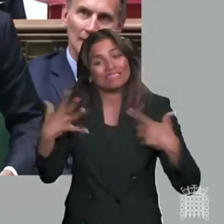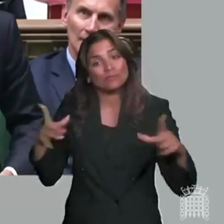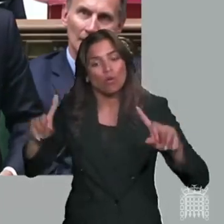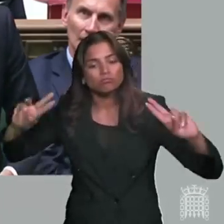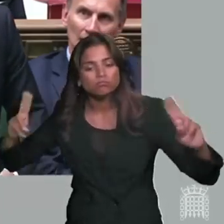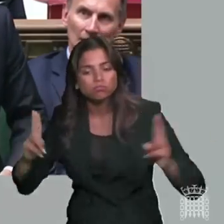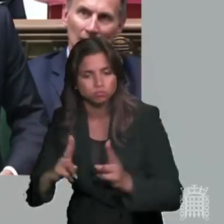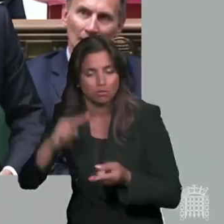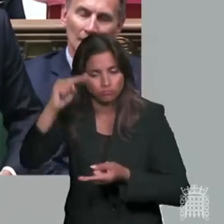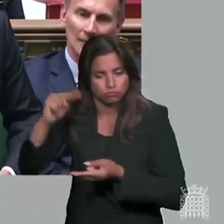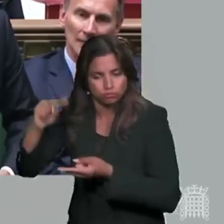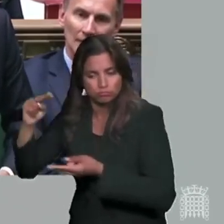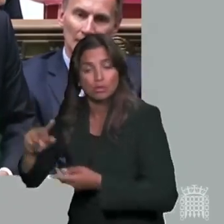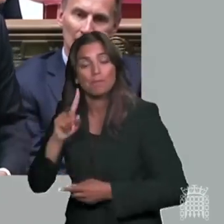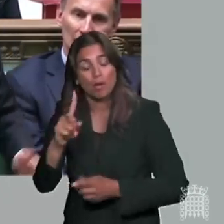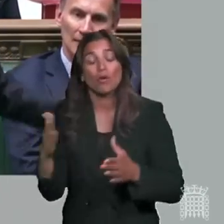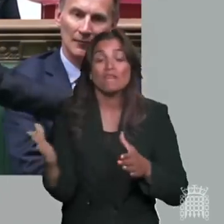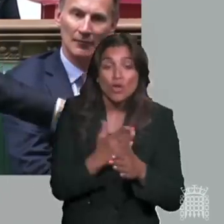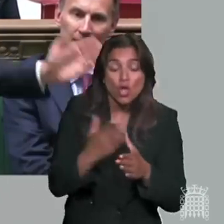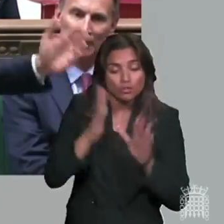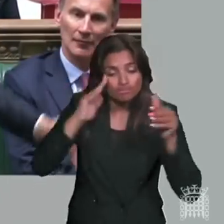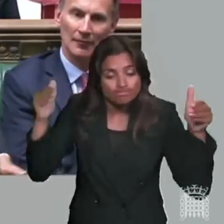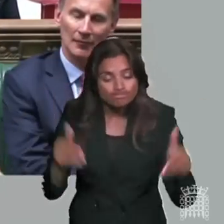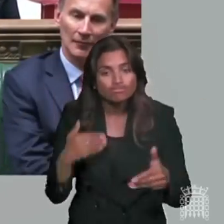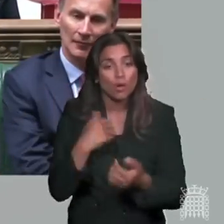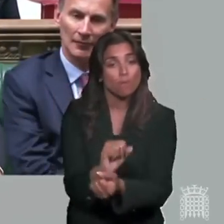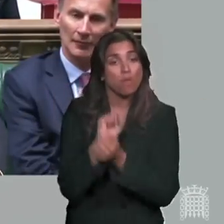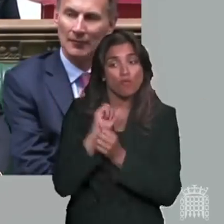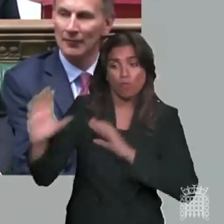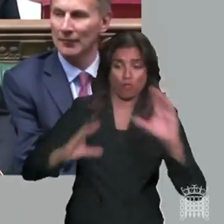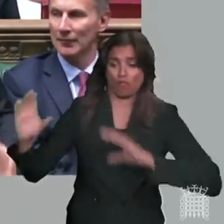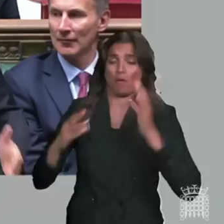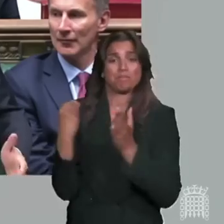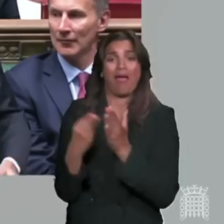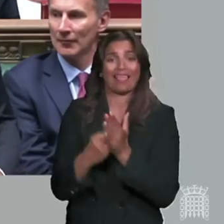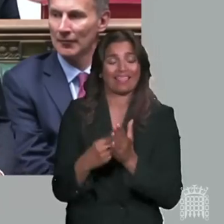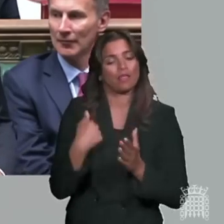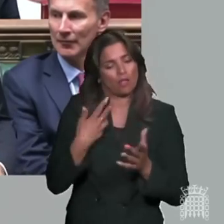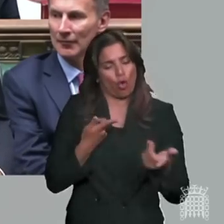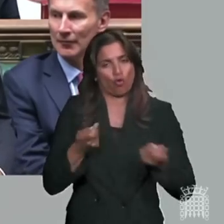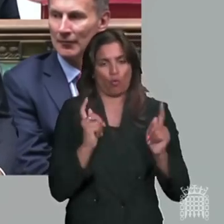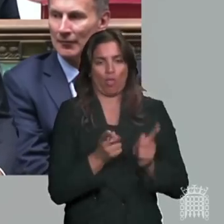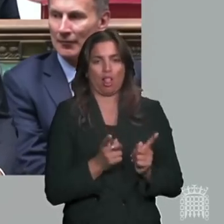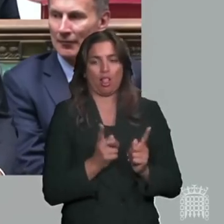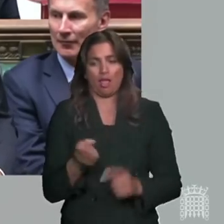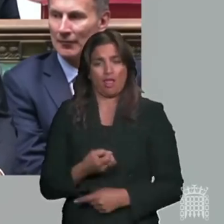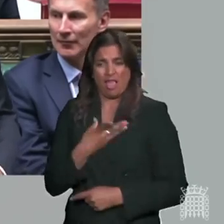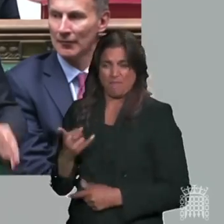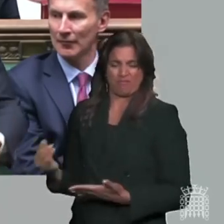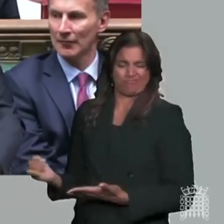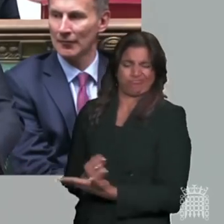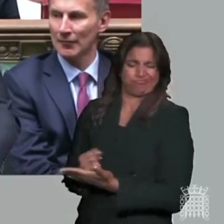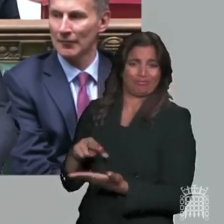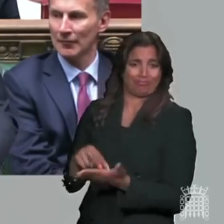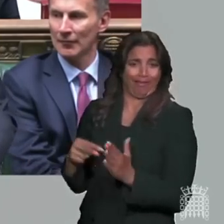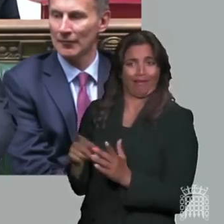have control over borrowing, Mr. Speaker, which is why we, unlike the party opposite, are disciplined with regard to the public finances. But